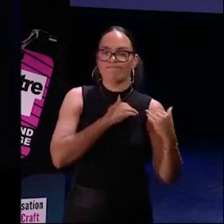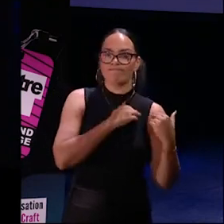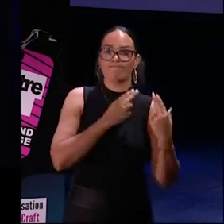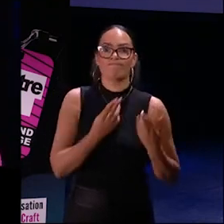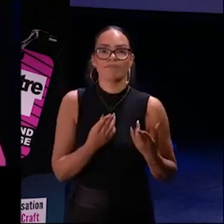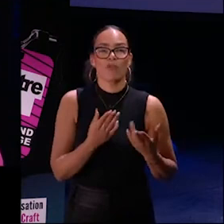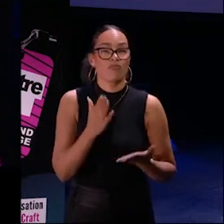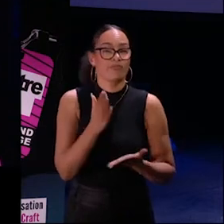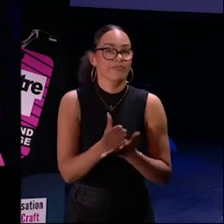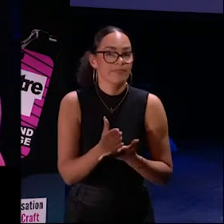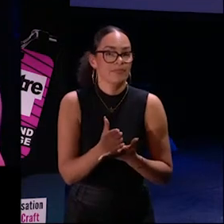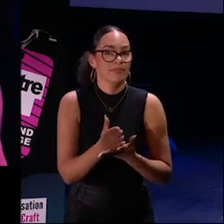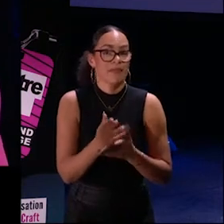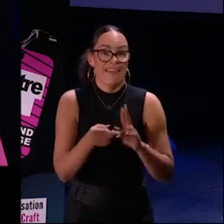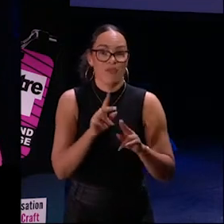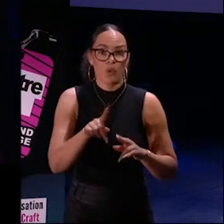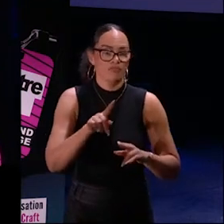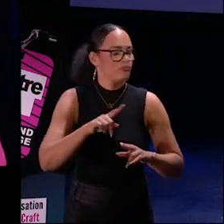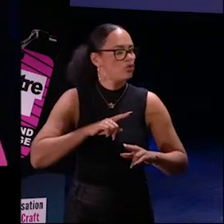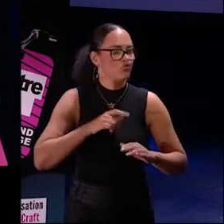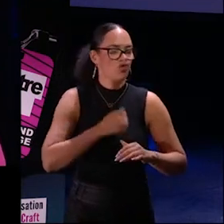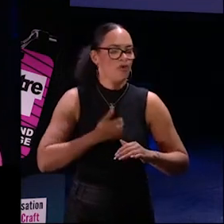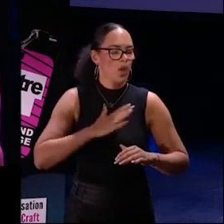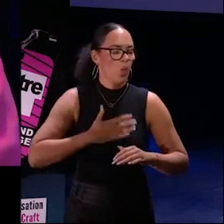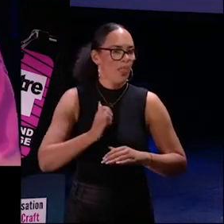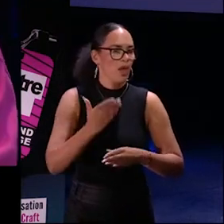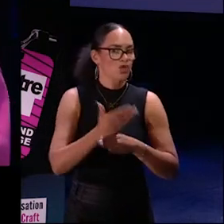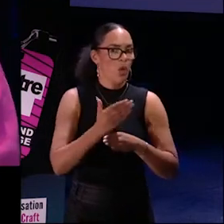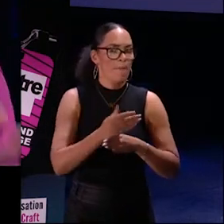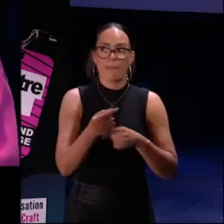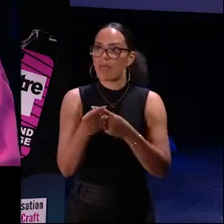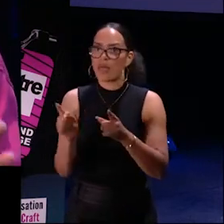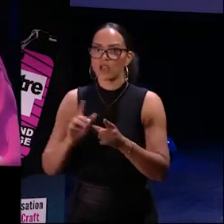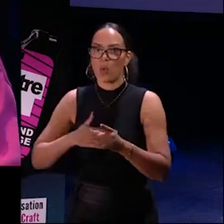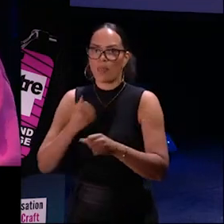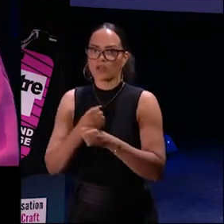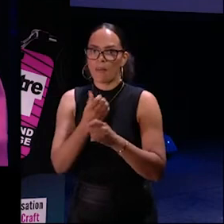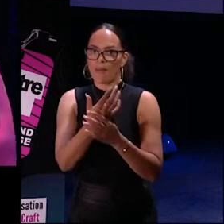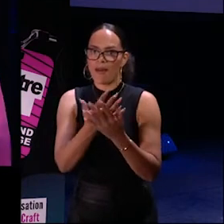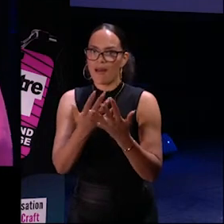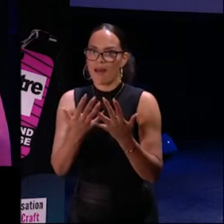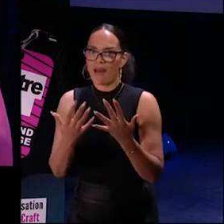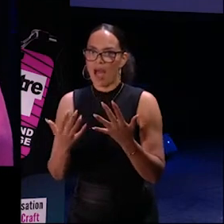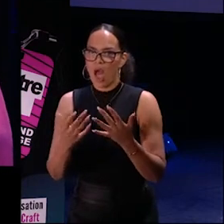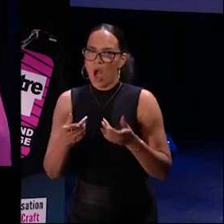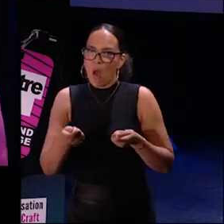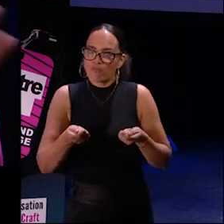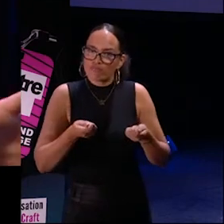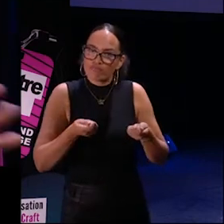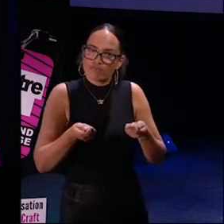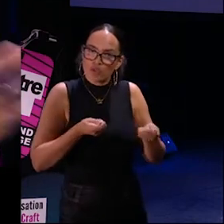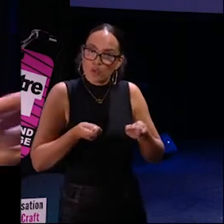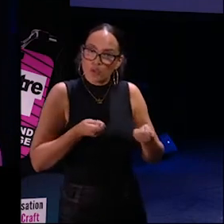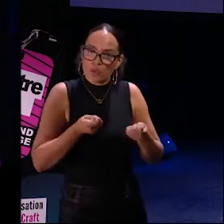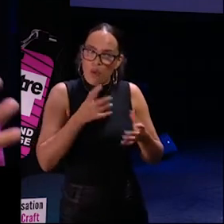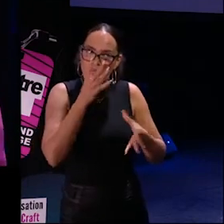And in fact, if you turn down jobs and if other people turn down jobs, then those producers will eventually learn that they're not going to get